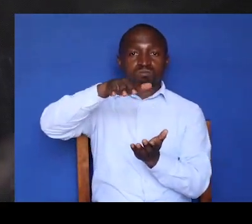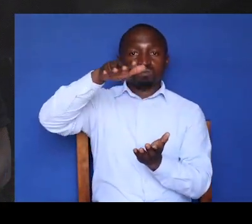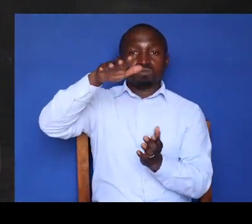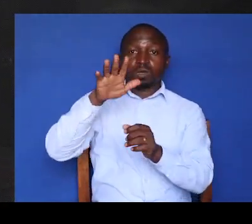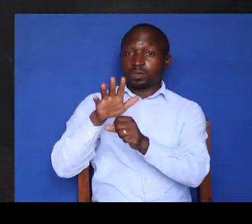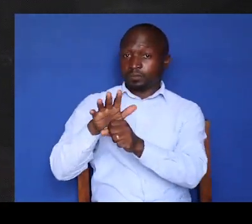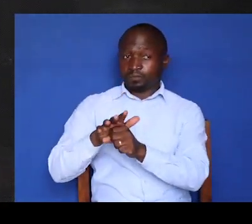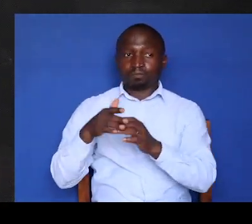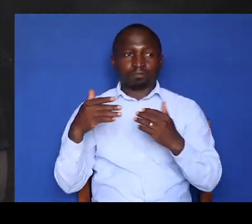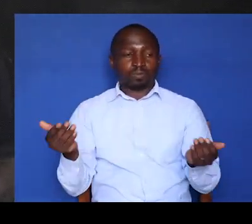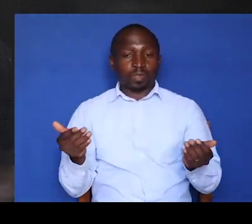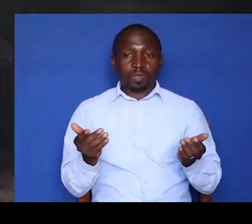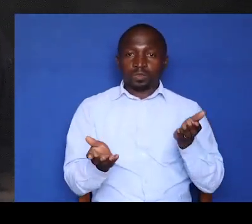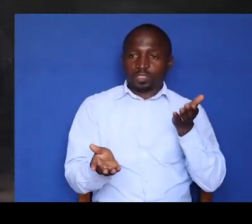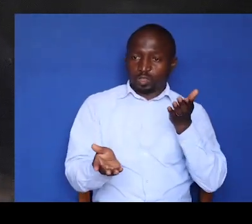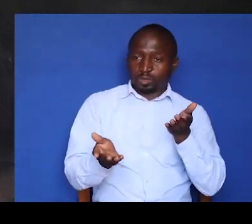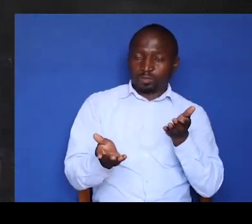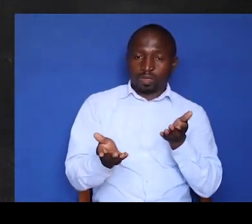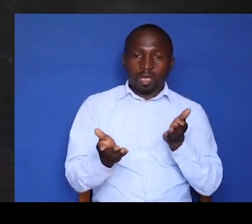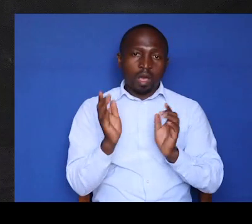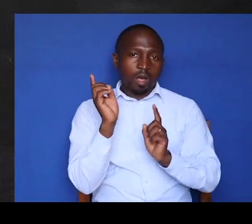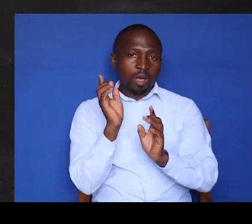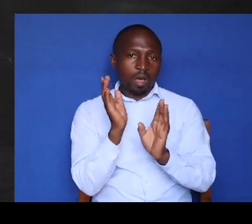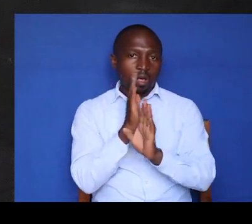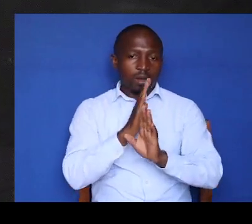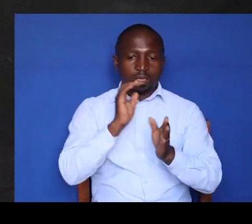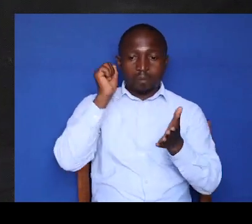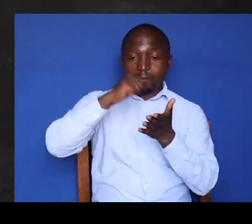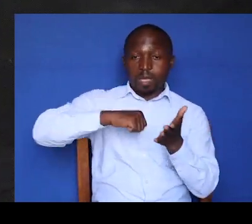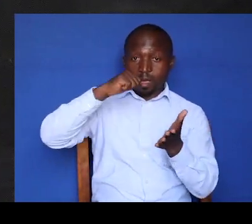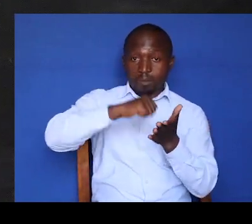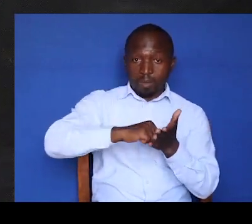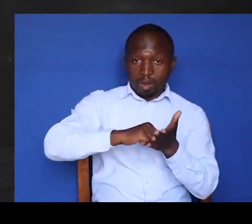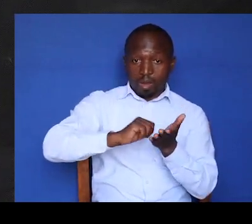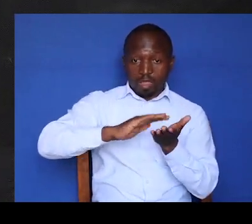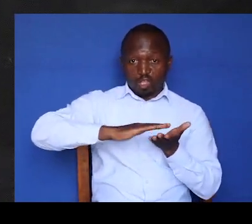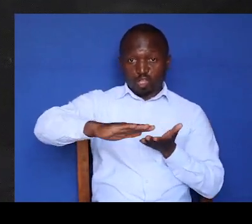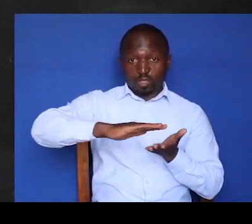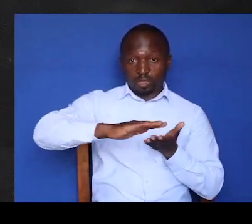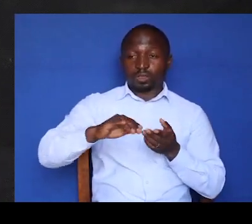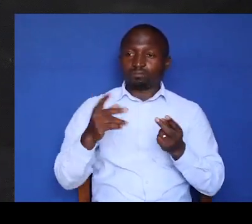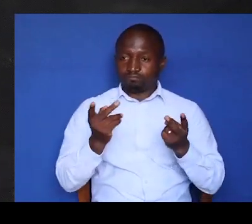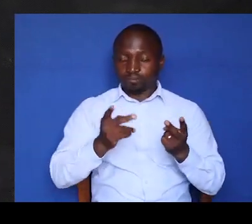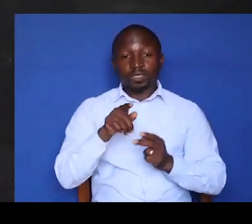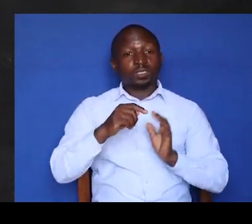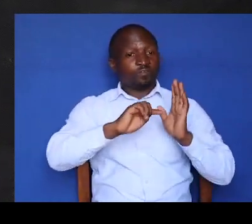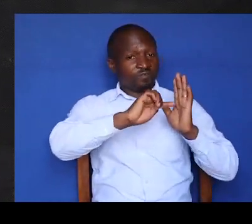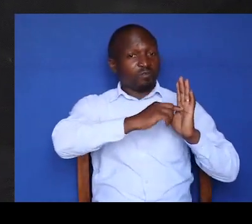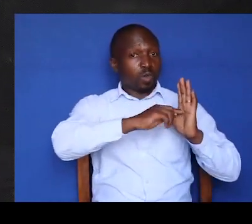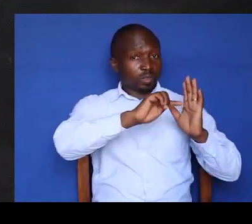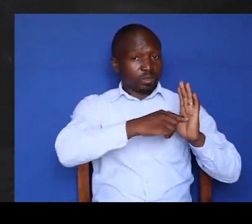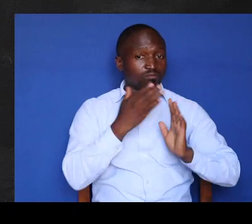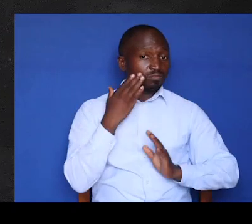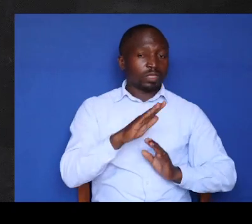nature of underlying rocks in terms of permeability is another ideal factor for the occurrence